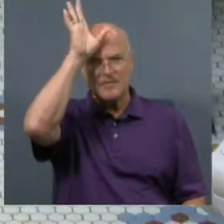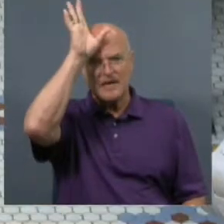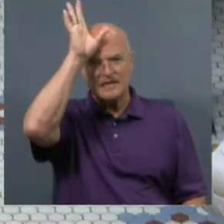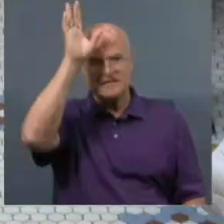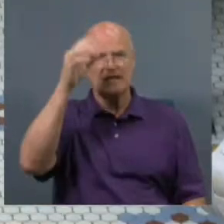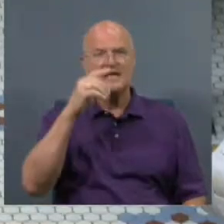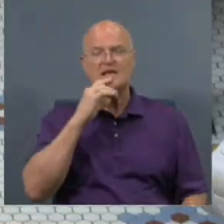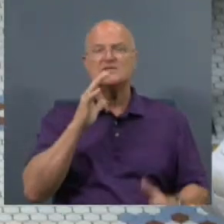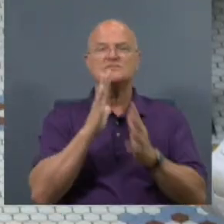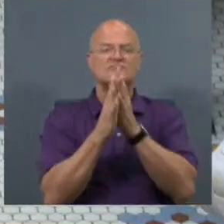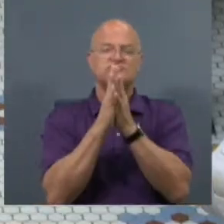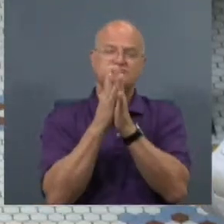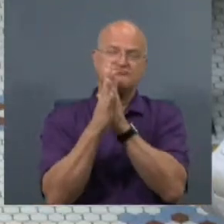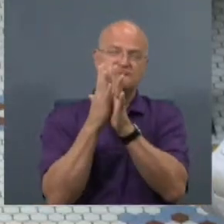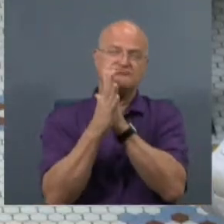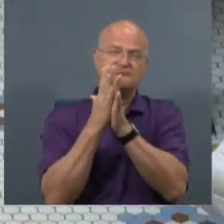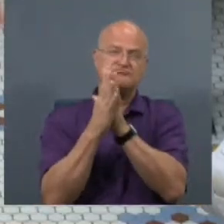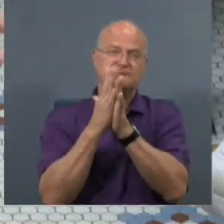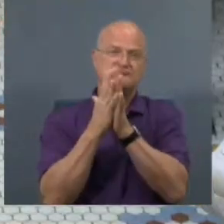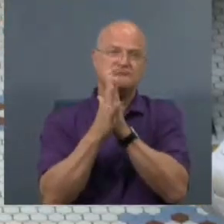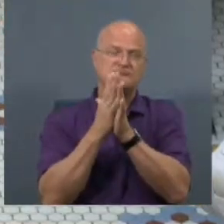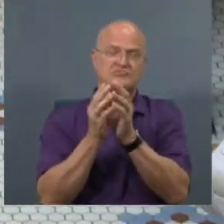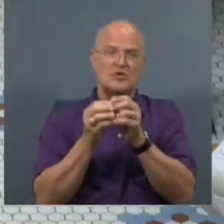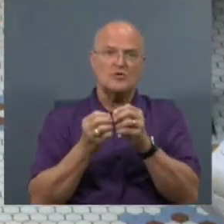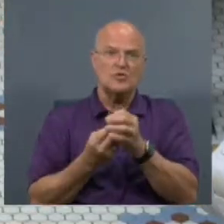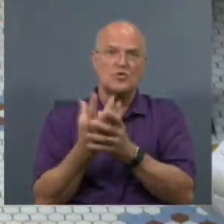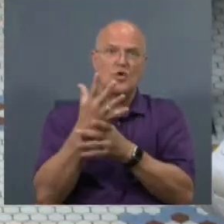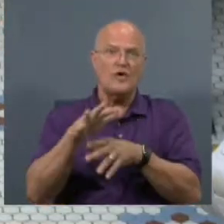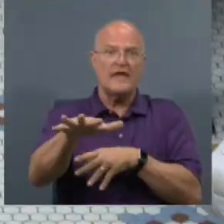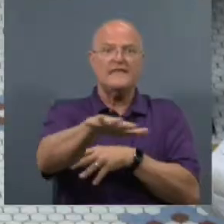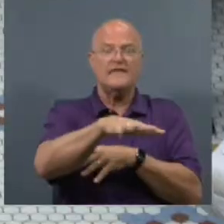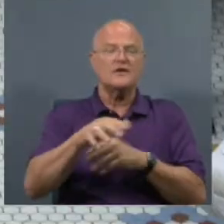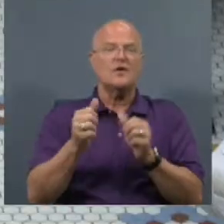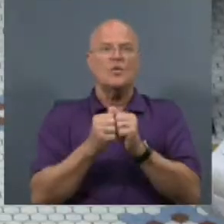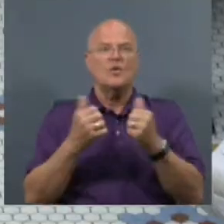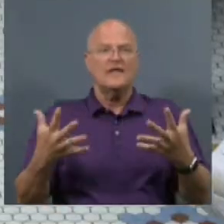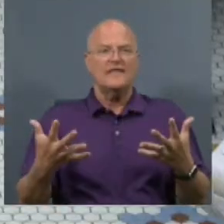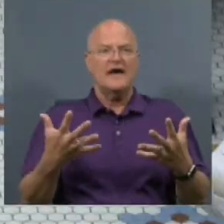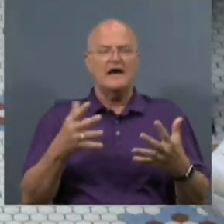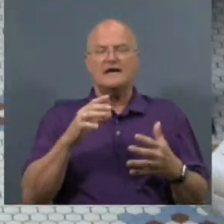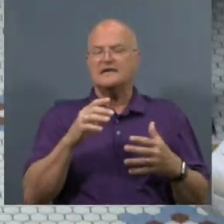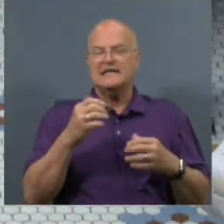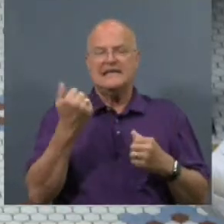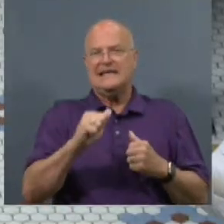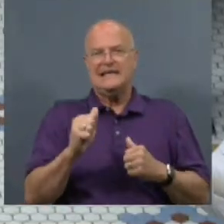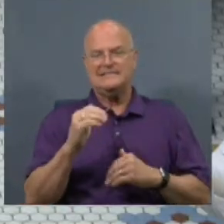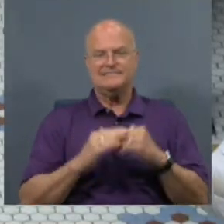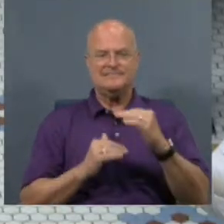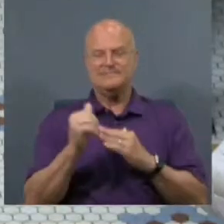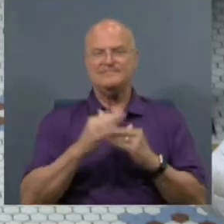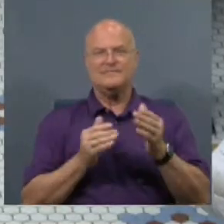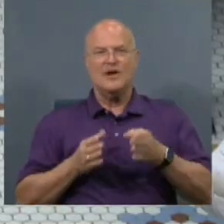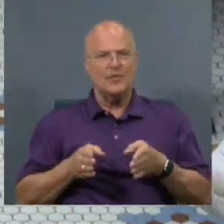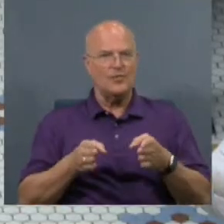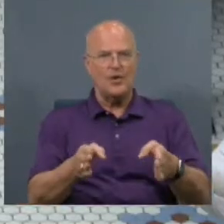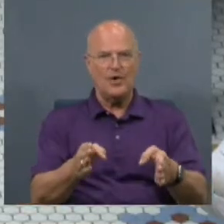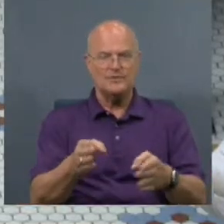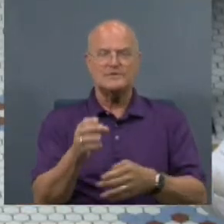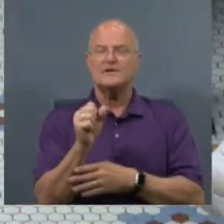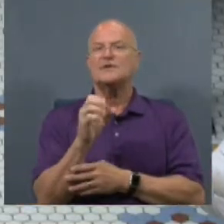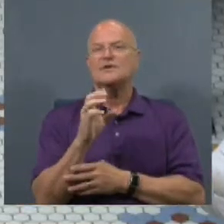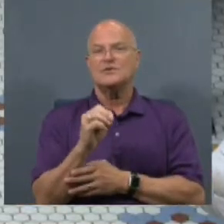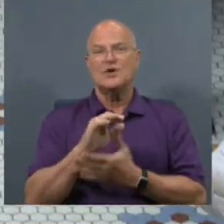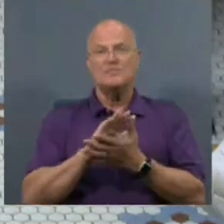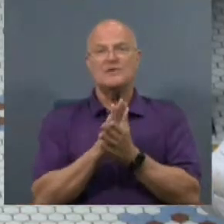mean, there is so much traffic, there's been so much growth out that way without an infrastructure improvement. And